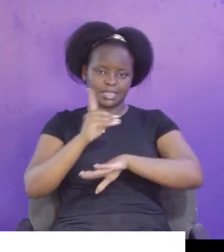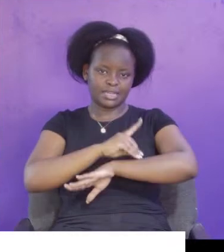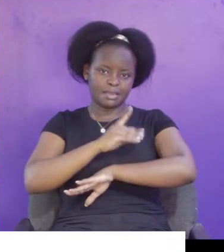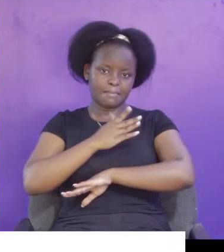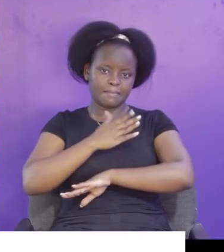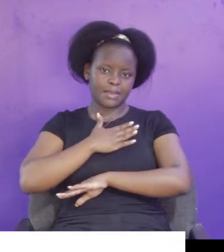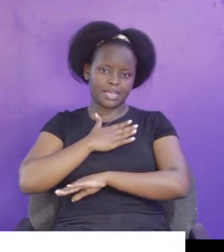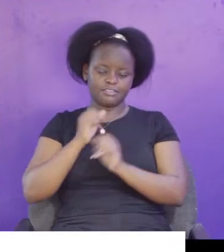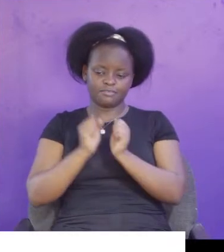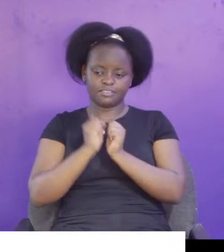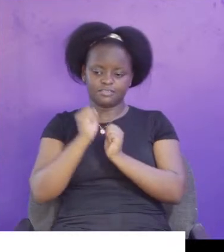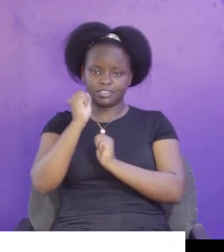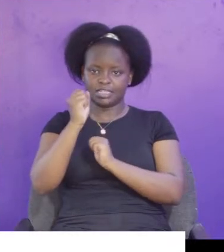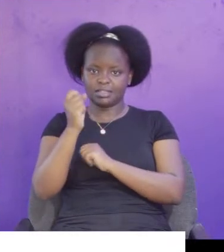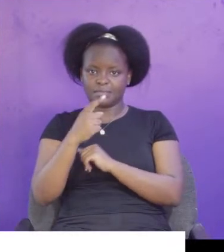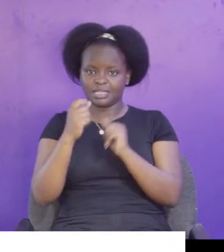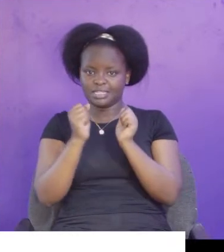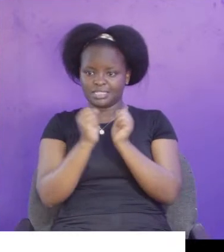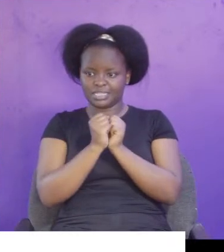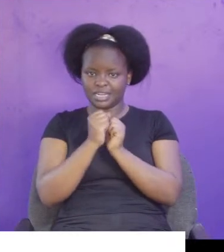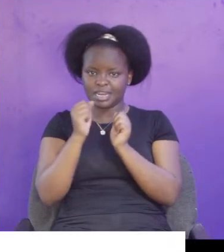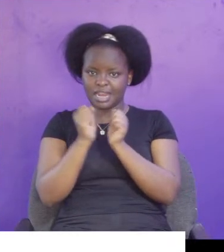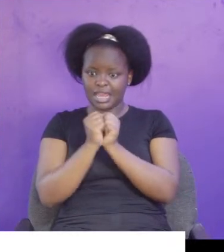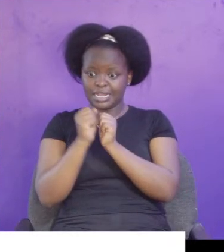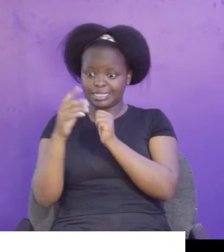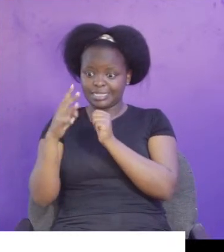October 1943.